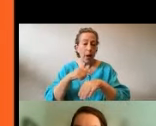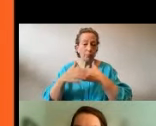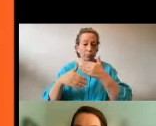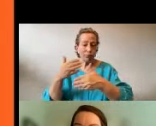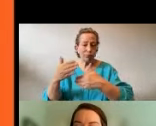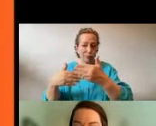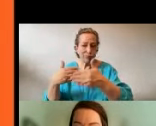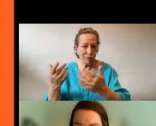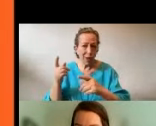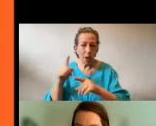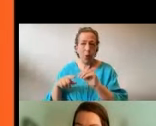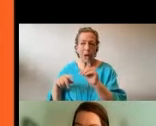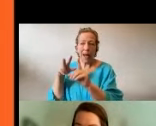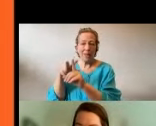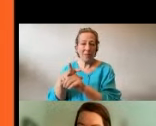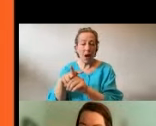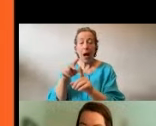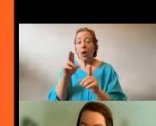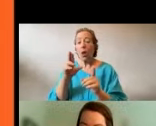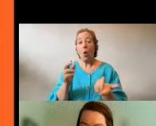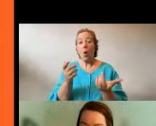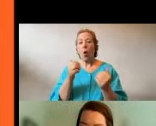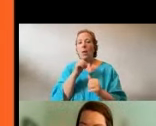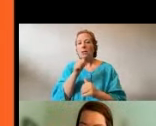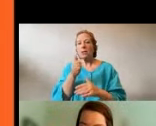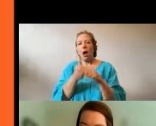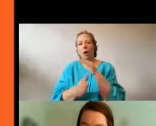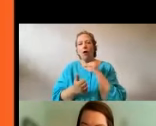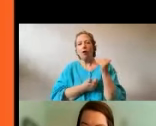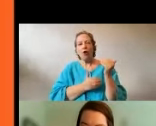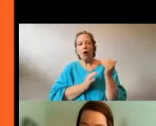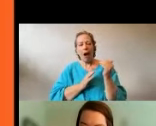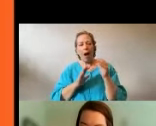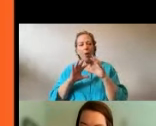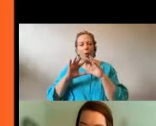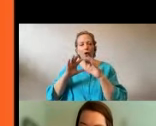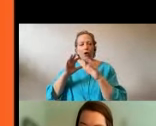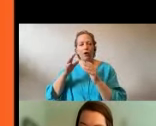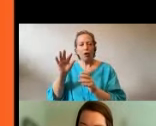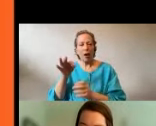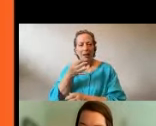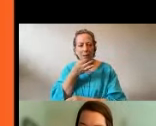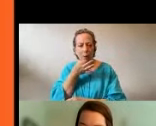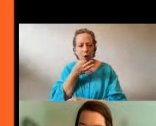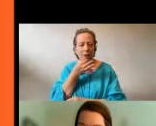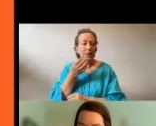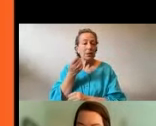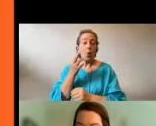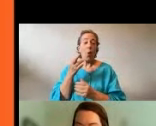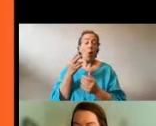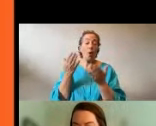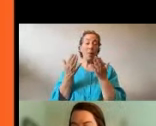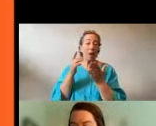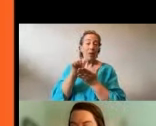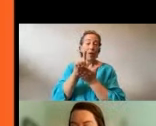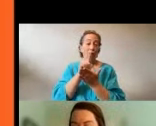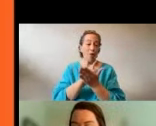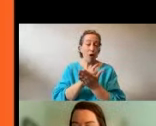or it's outside of our area of expertise, but we're going to provide referrals elsewhere. Or unfortunately, the law just may not offer a